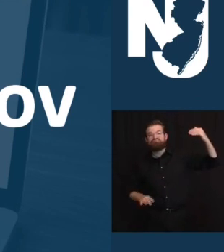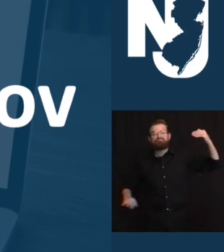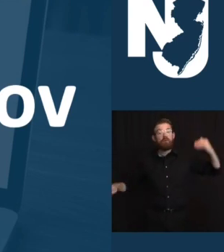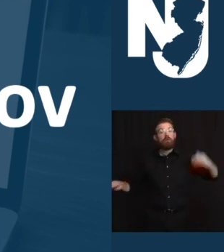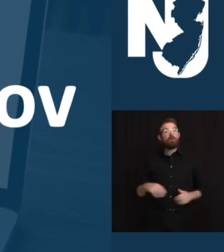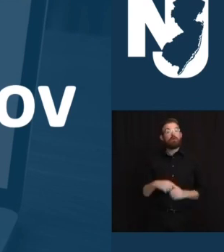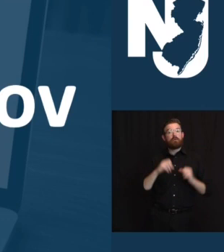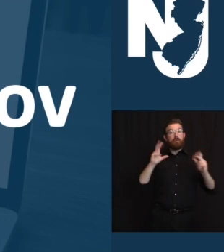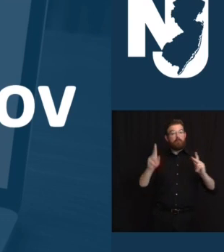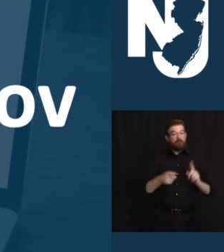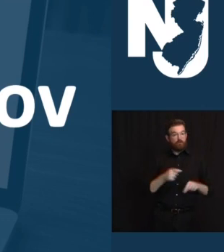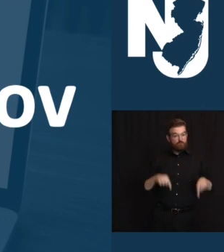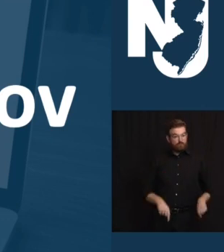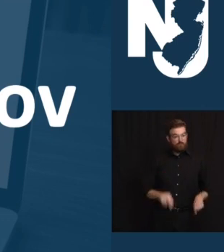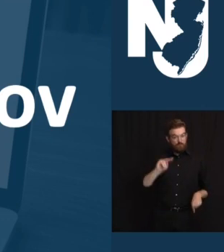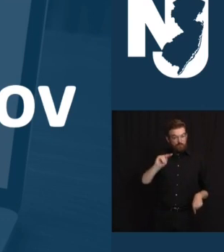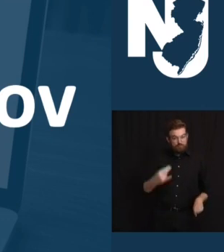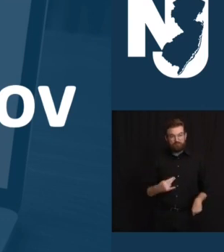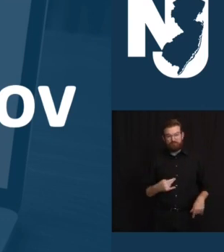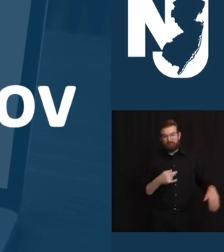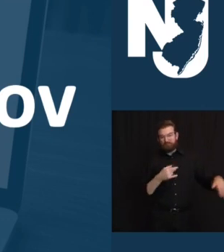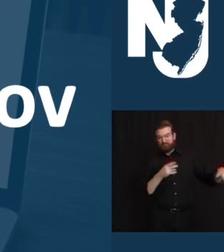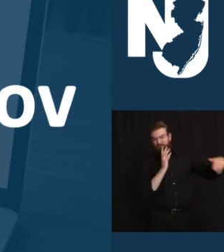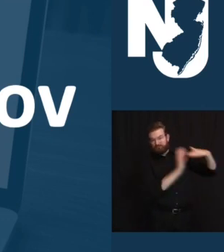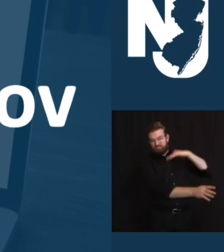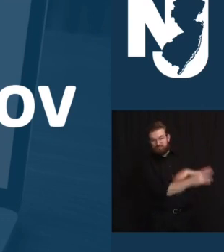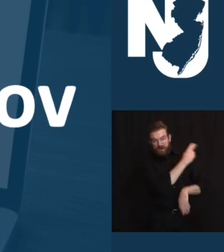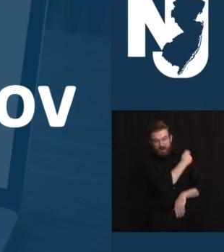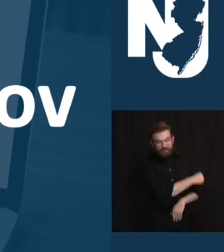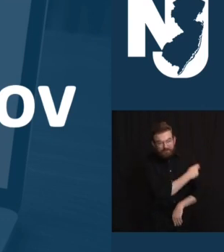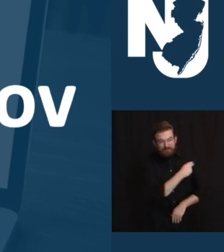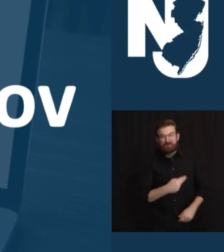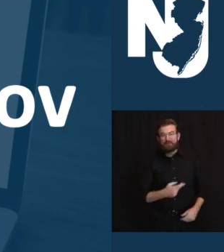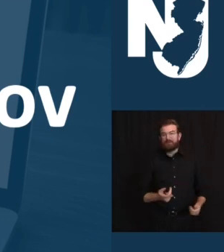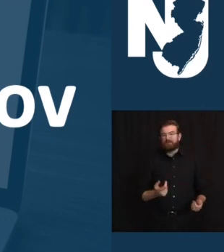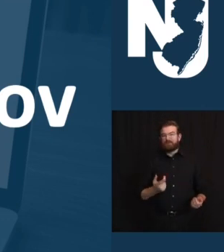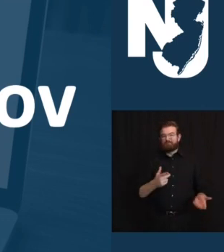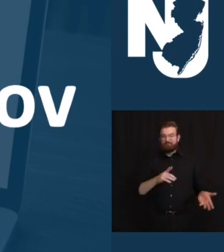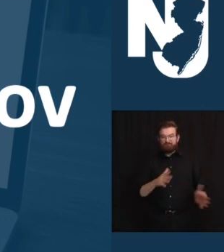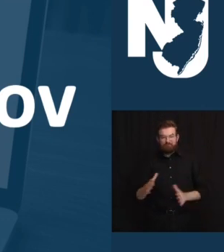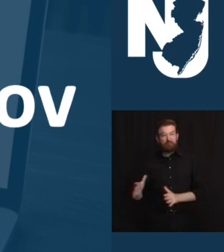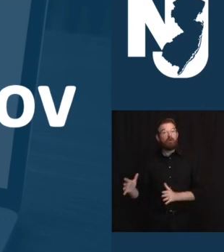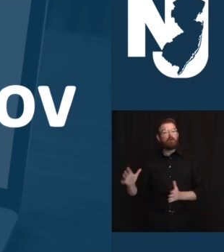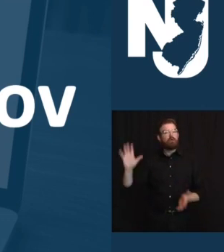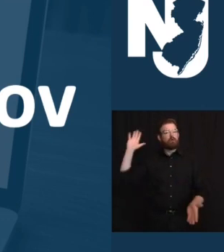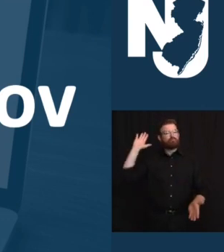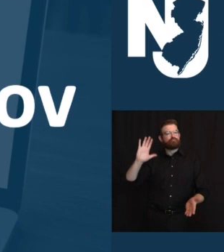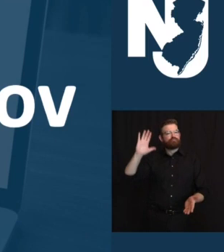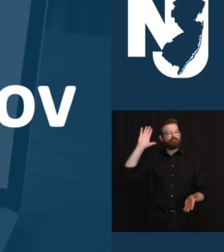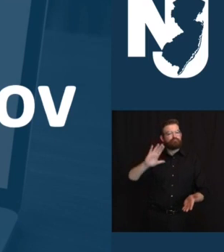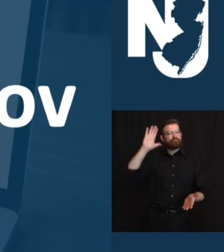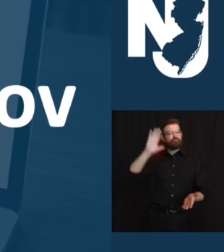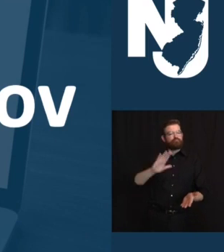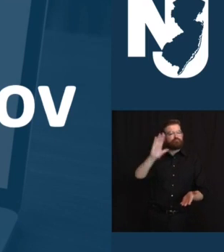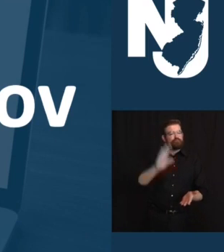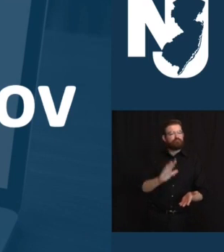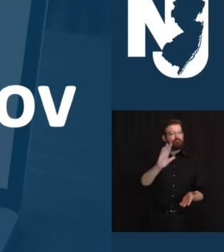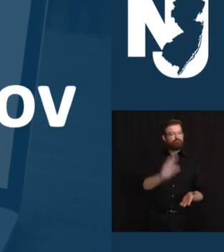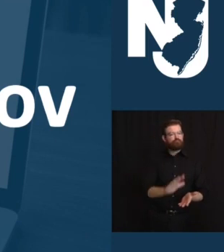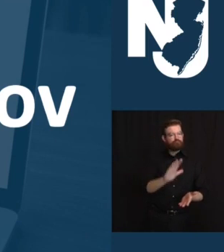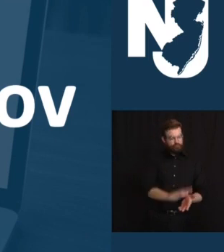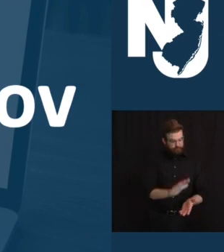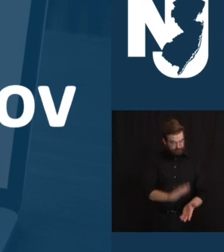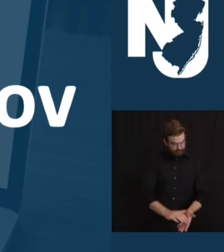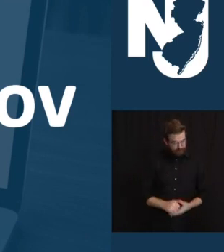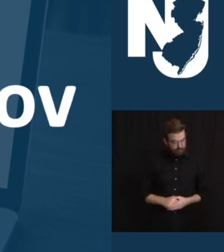with COVID-19, and also the number of brothers and sisters who we have lost. It could be easy for us to look